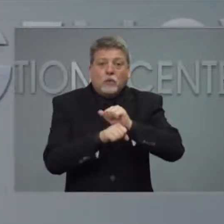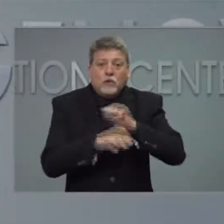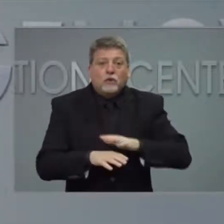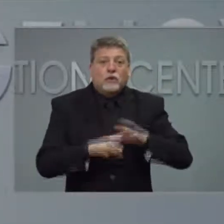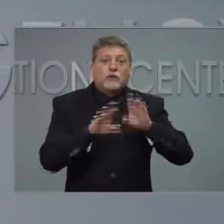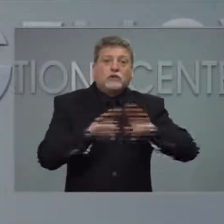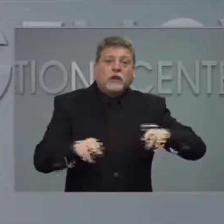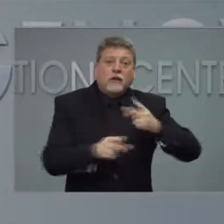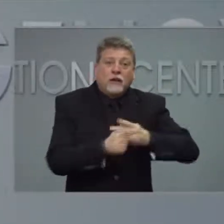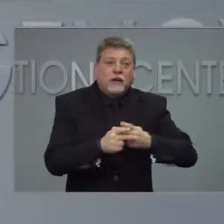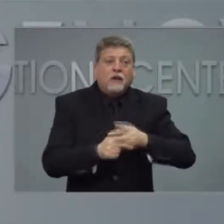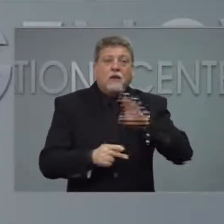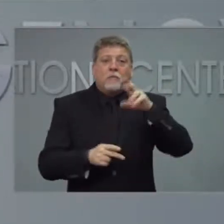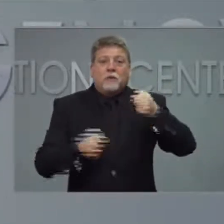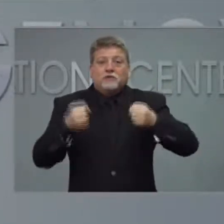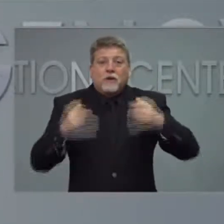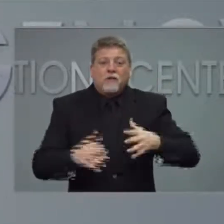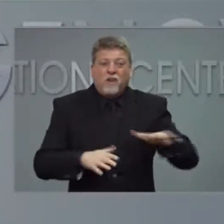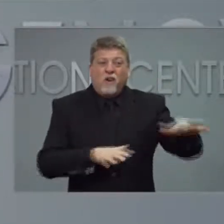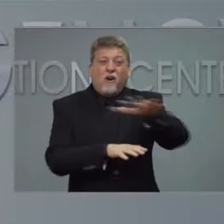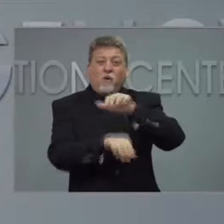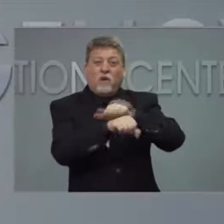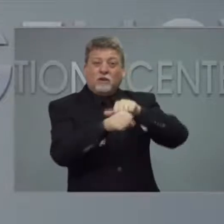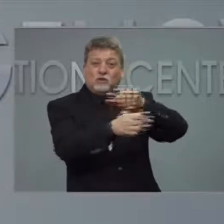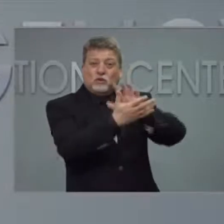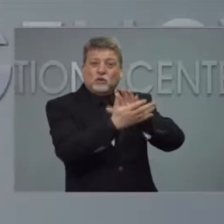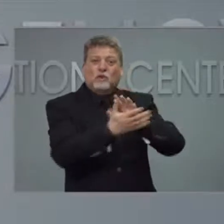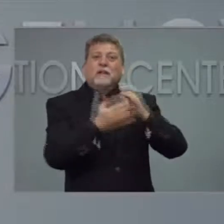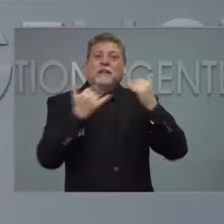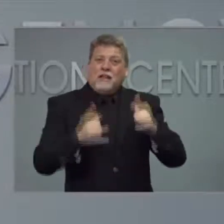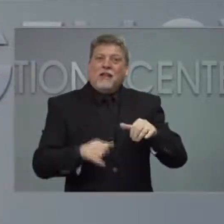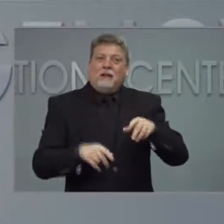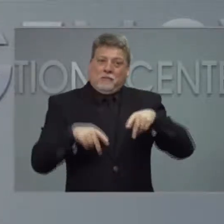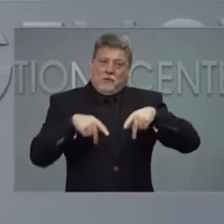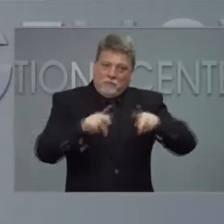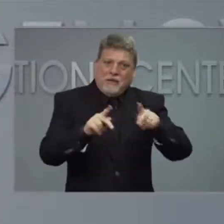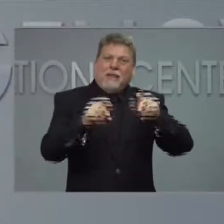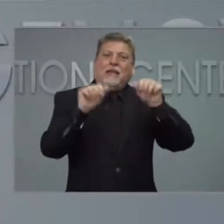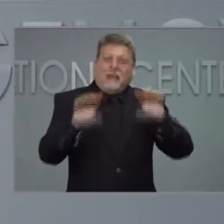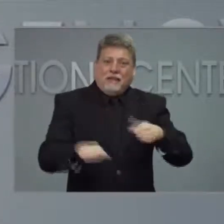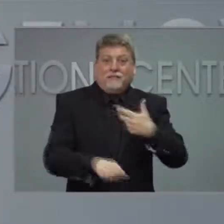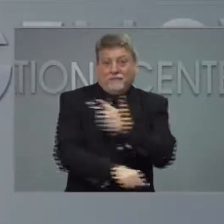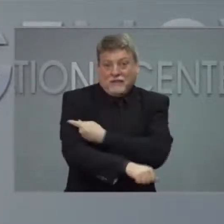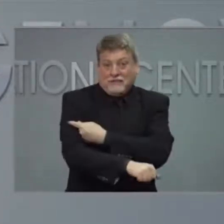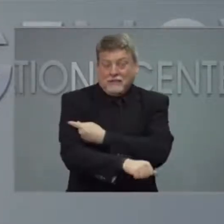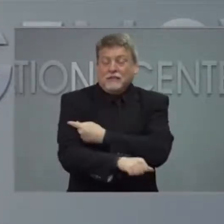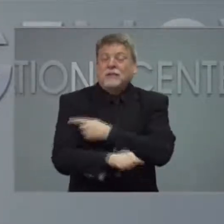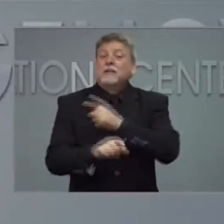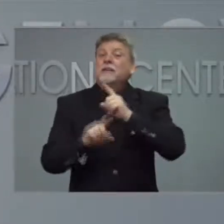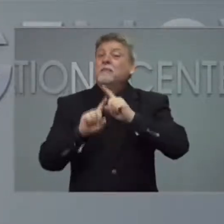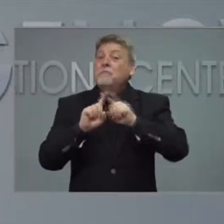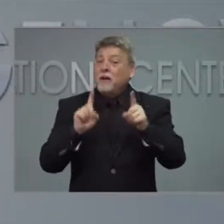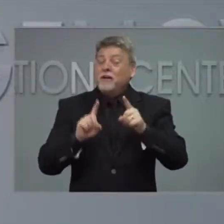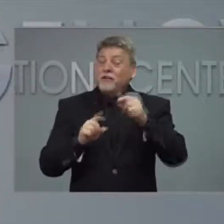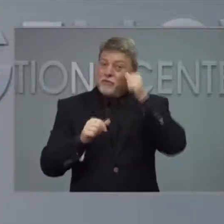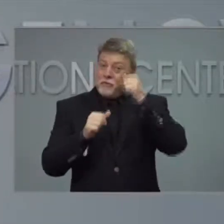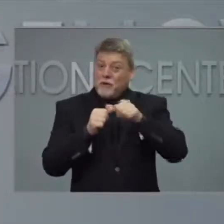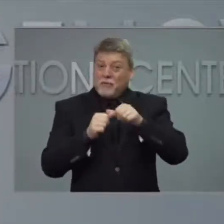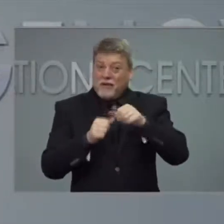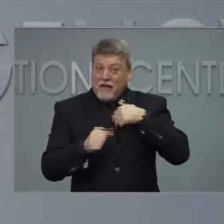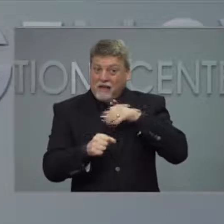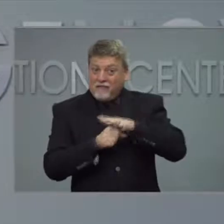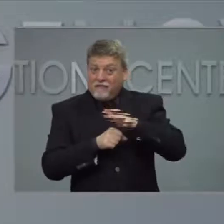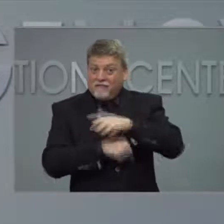childcare personnel are all starting to be eligible. But that means, remember, that our vaccine supply is still